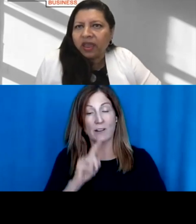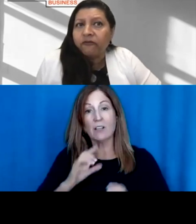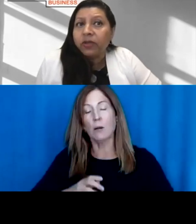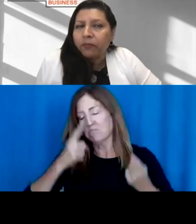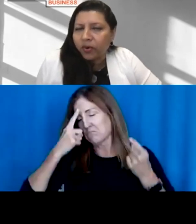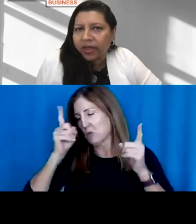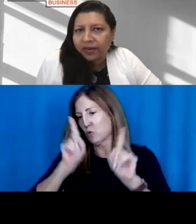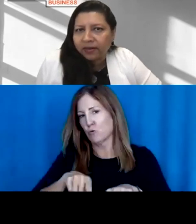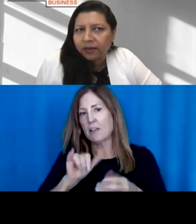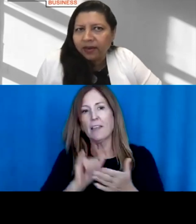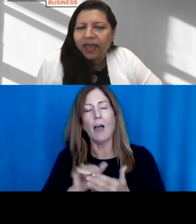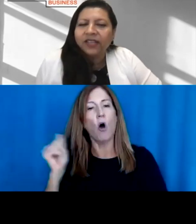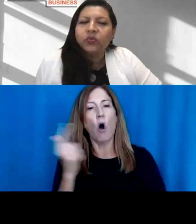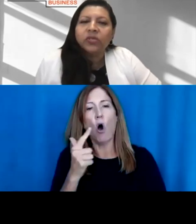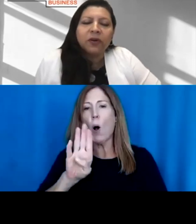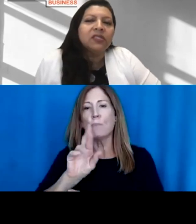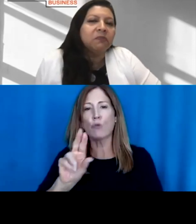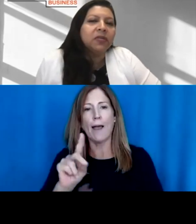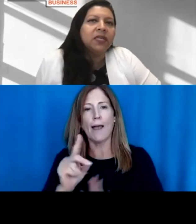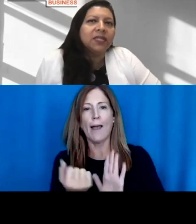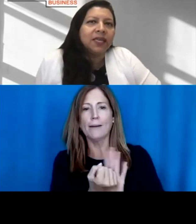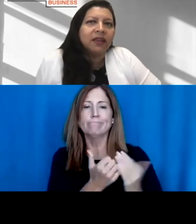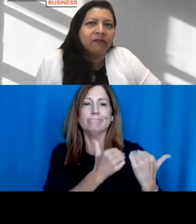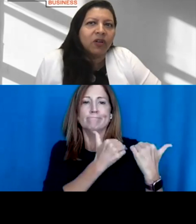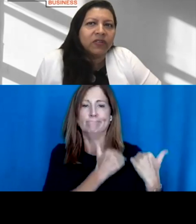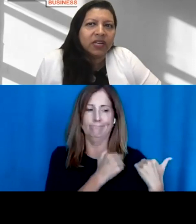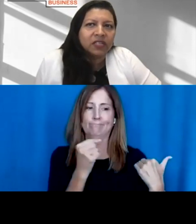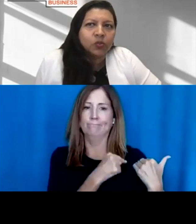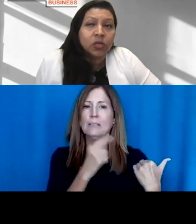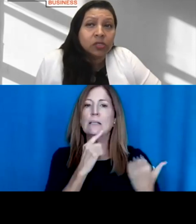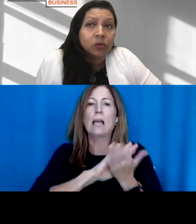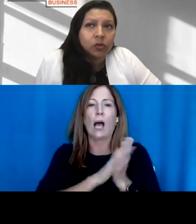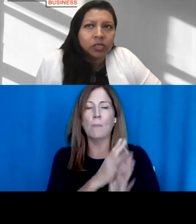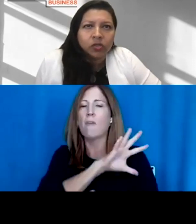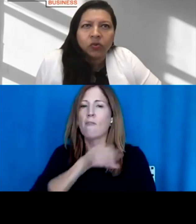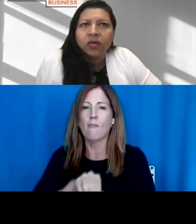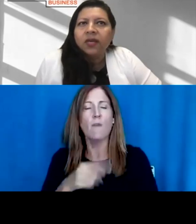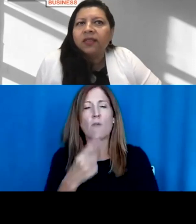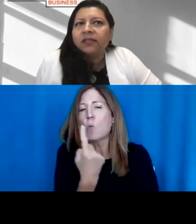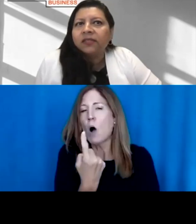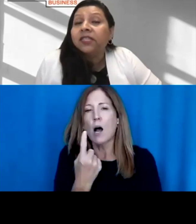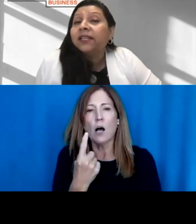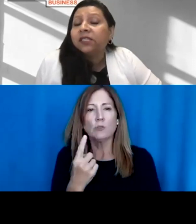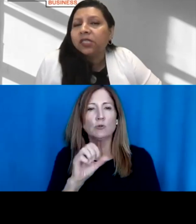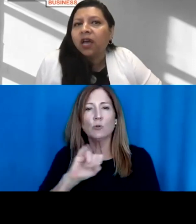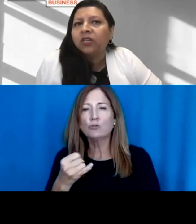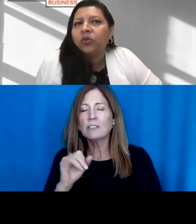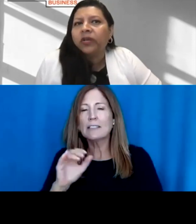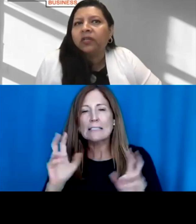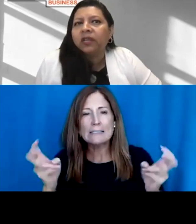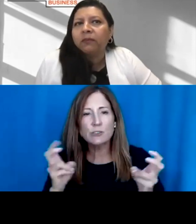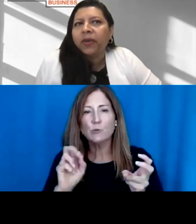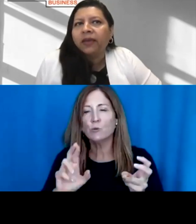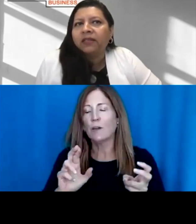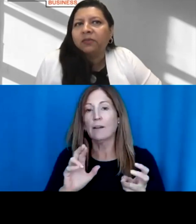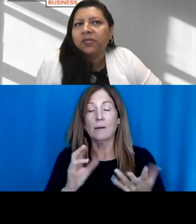that every brand has a responsibility to get involved in at least one social issue that does not